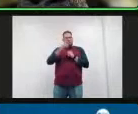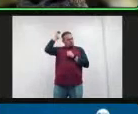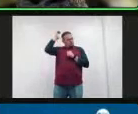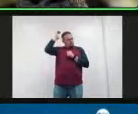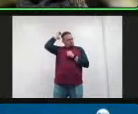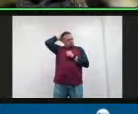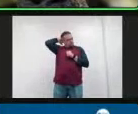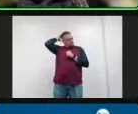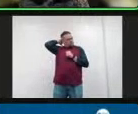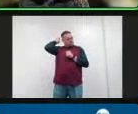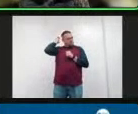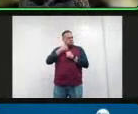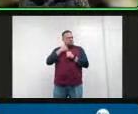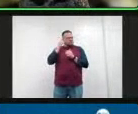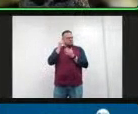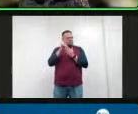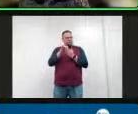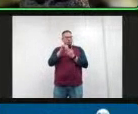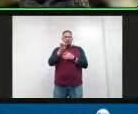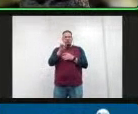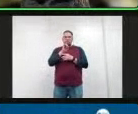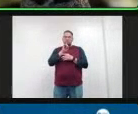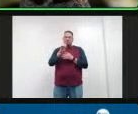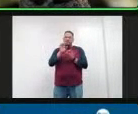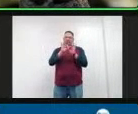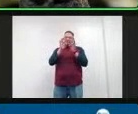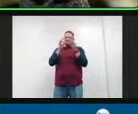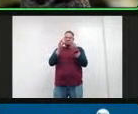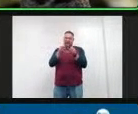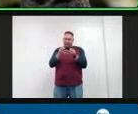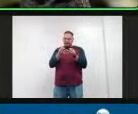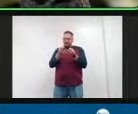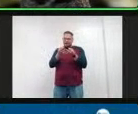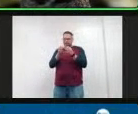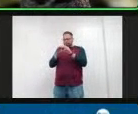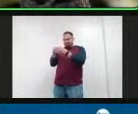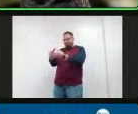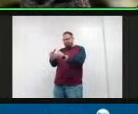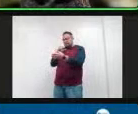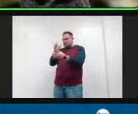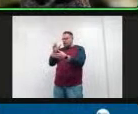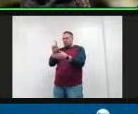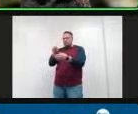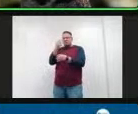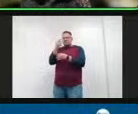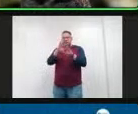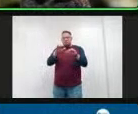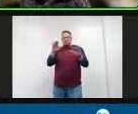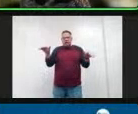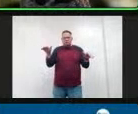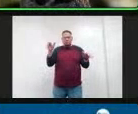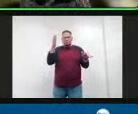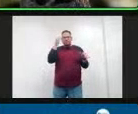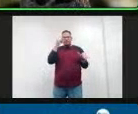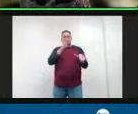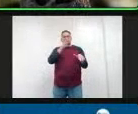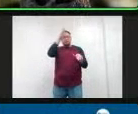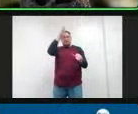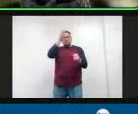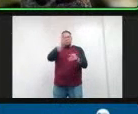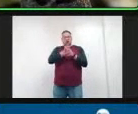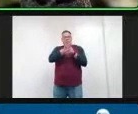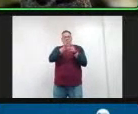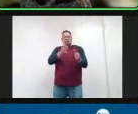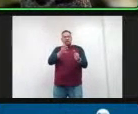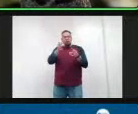I think it should really be the family's interests, not the child's interest, because parents and guardians